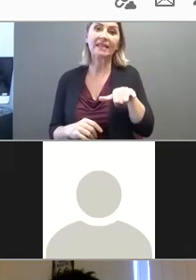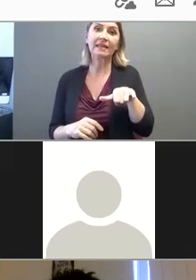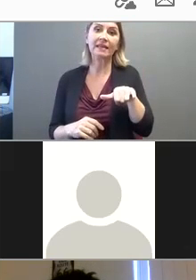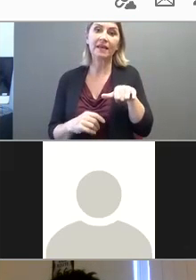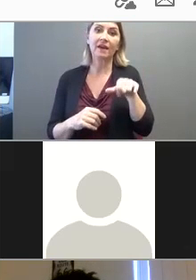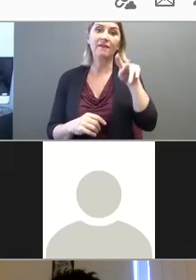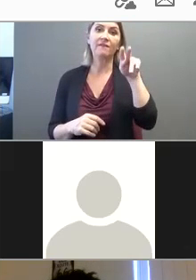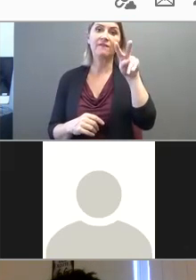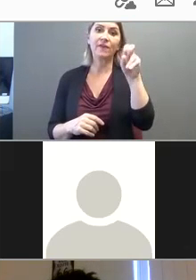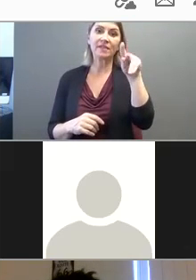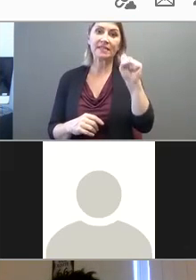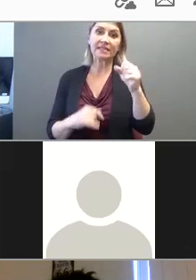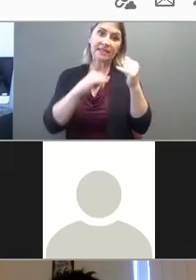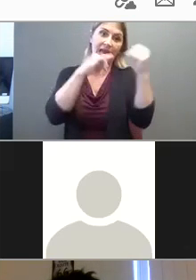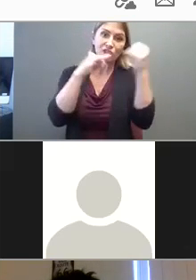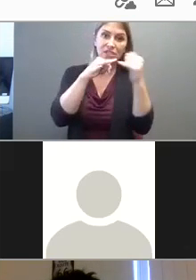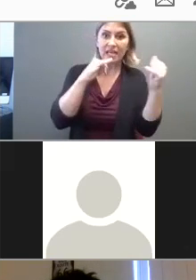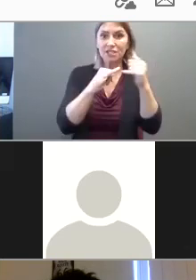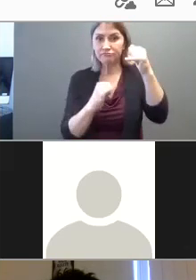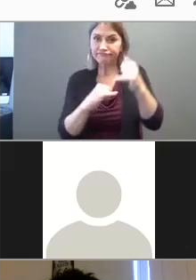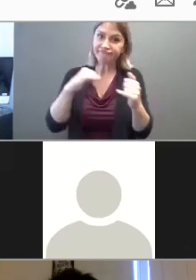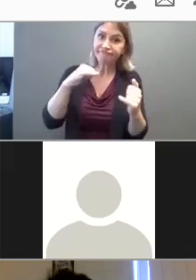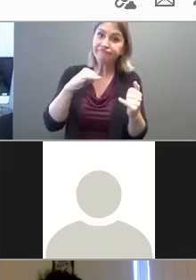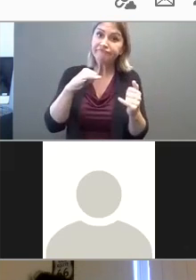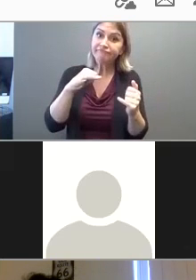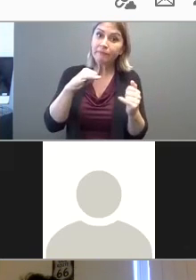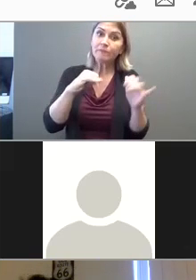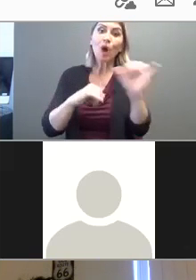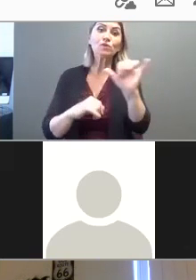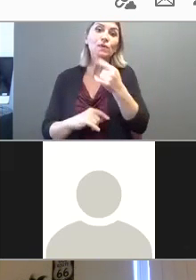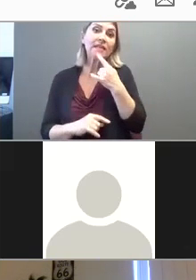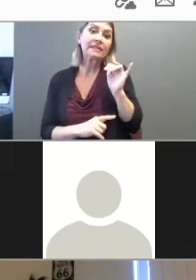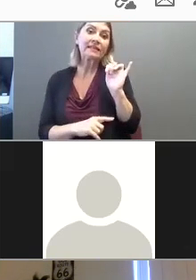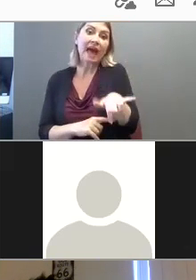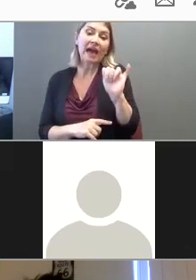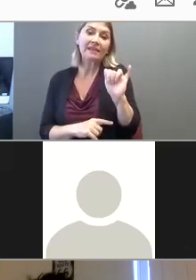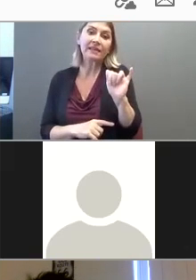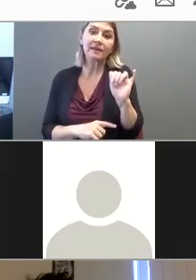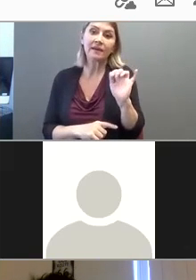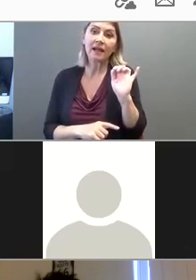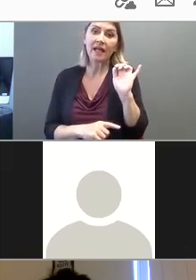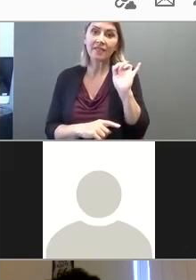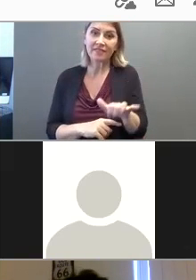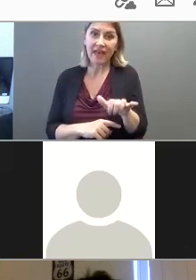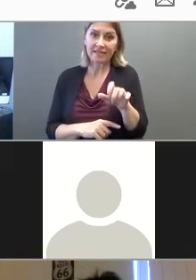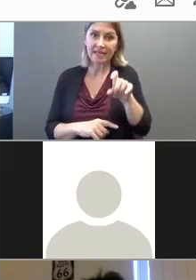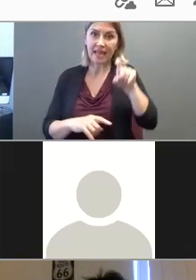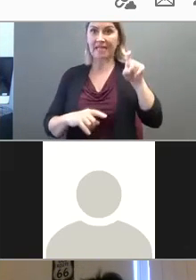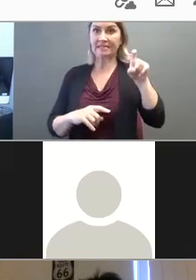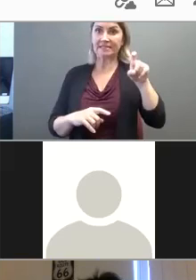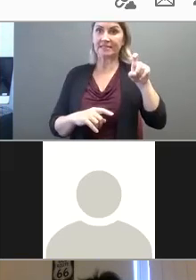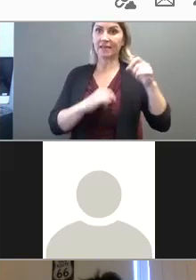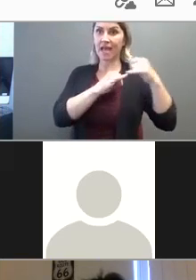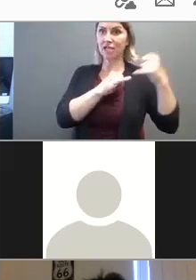is this set of edges, that is X, right? It also says that in this entirety of X edges, there is